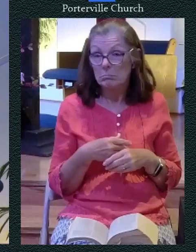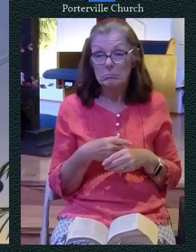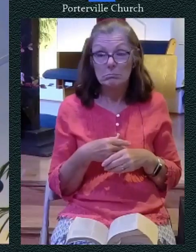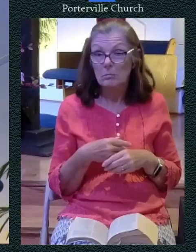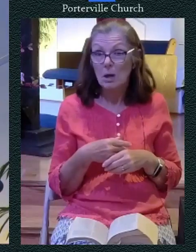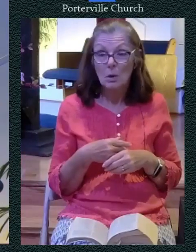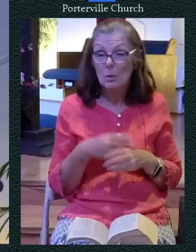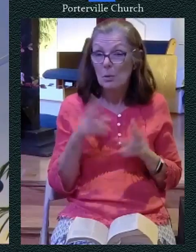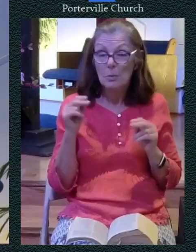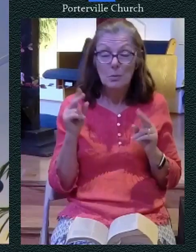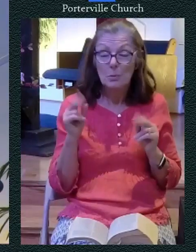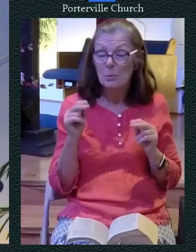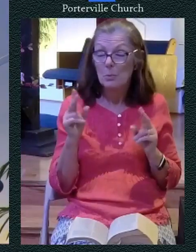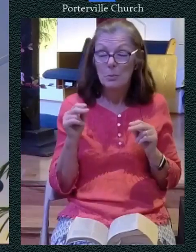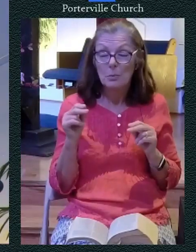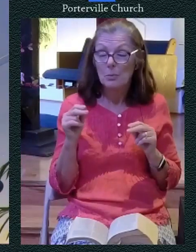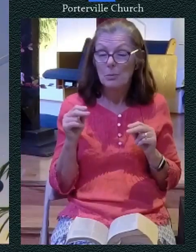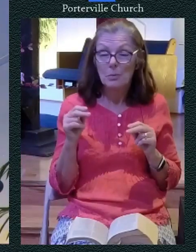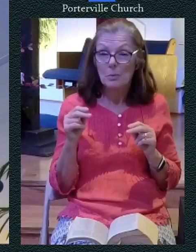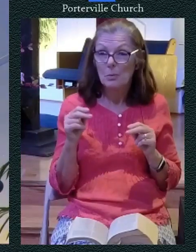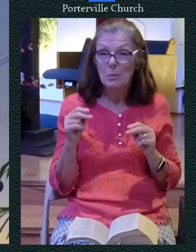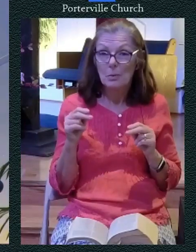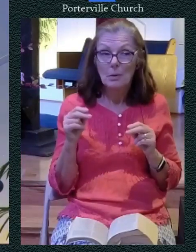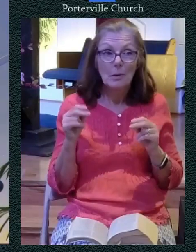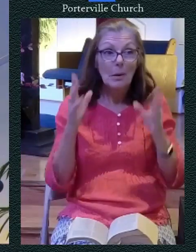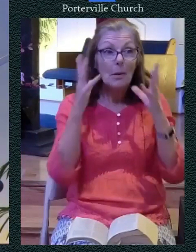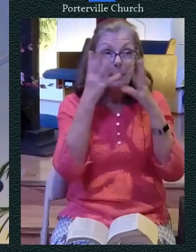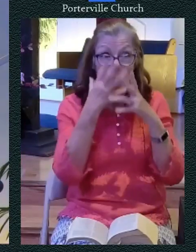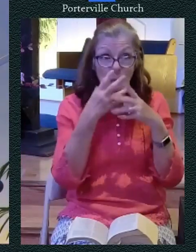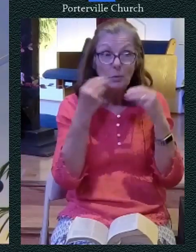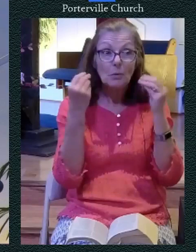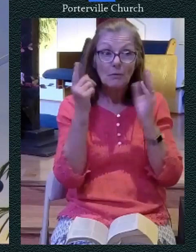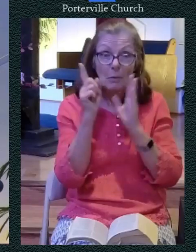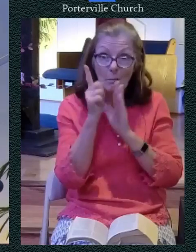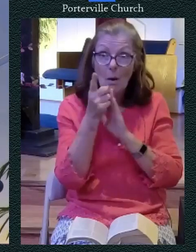beautiful moment that could have been.